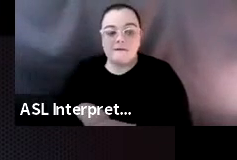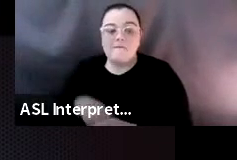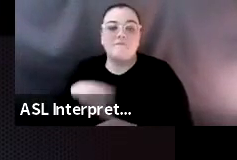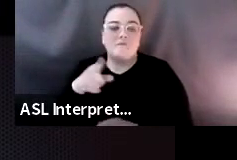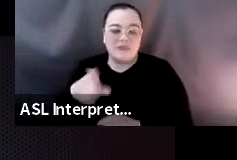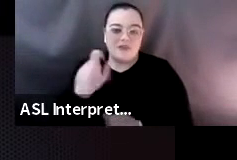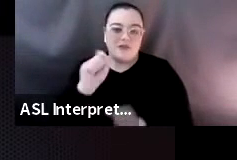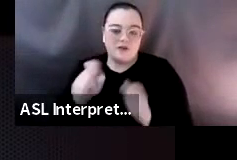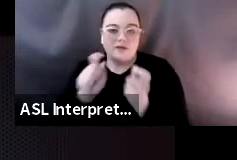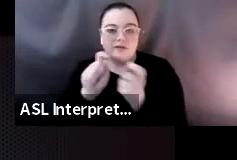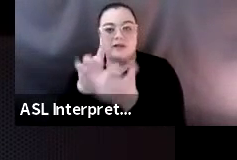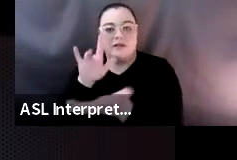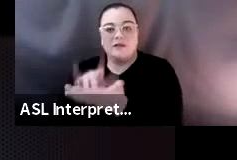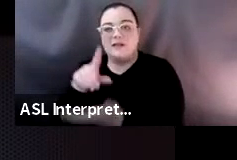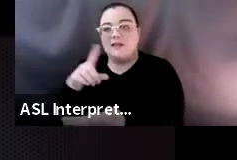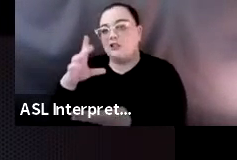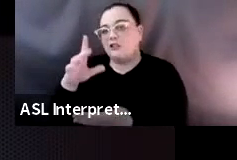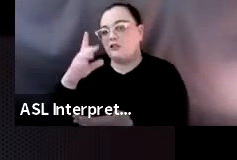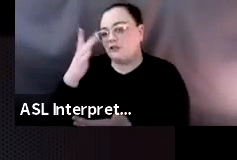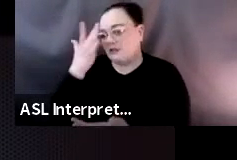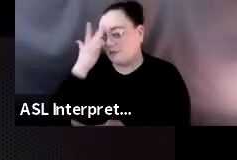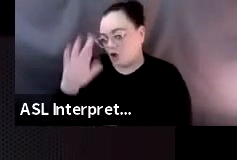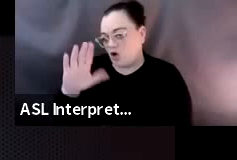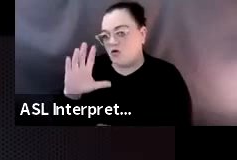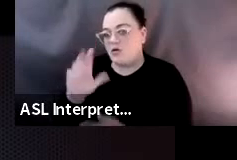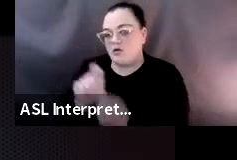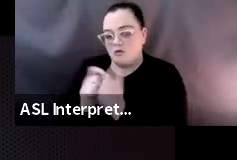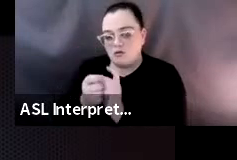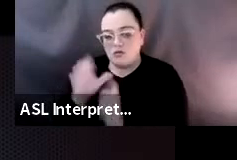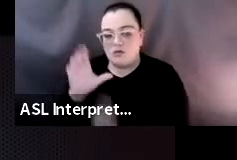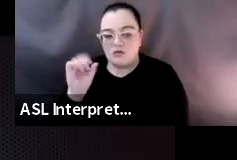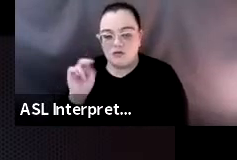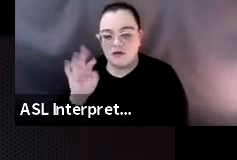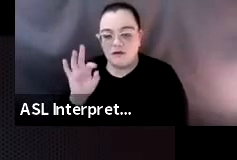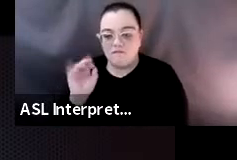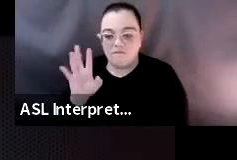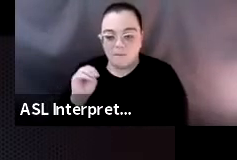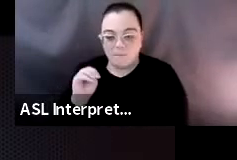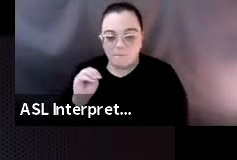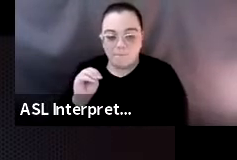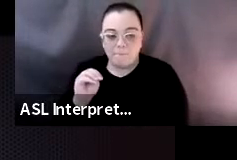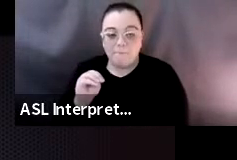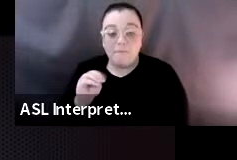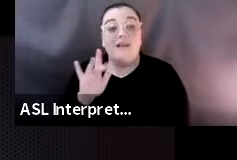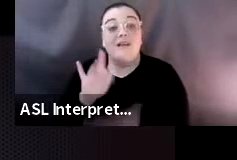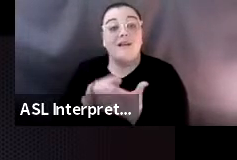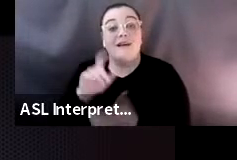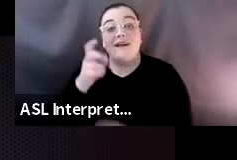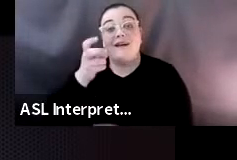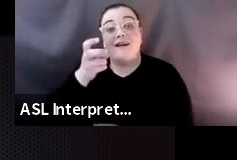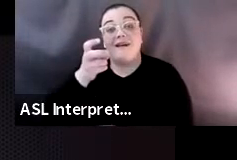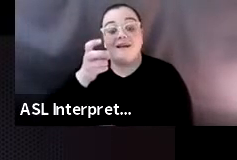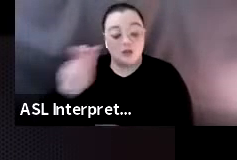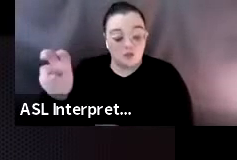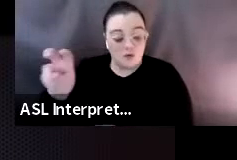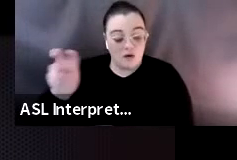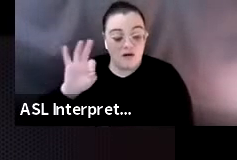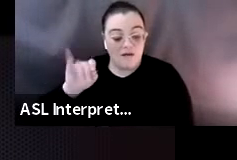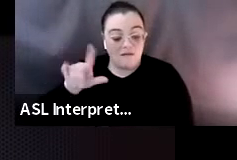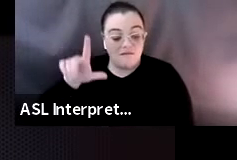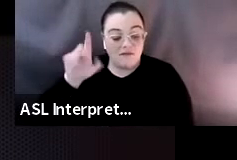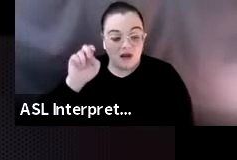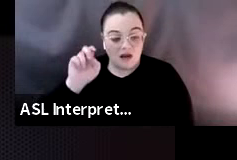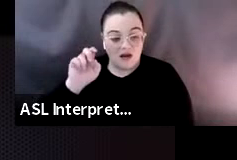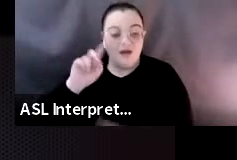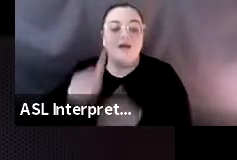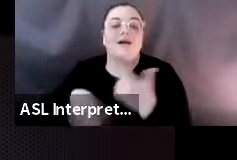other way. And then check that Smart Conform button. Export your file, you're going to click that share square in the upper right-hand corner. Then